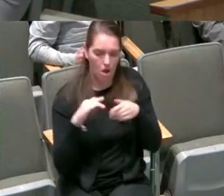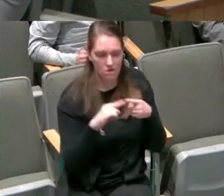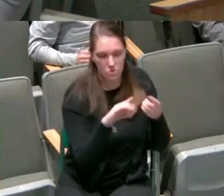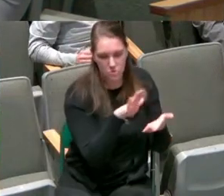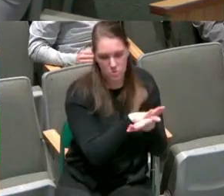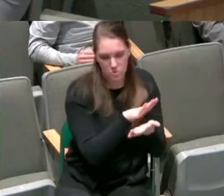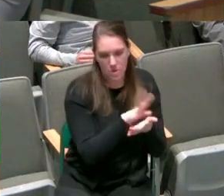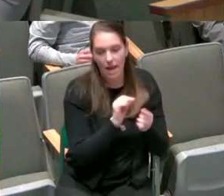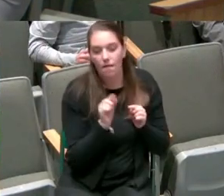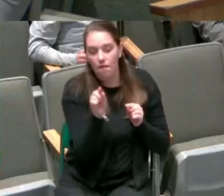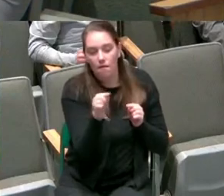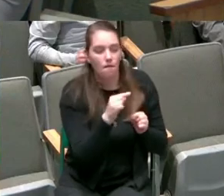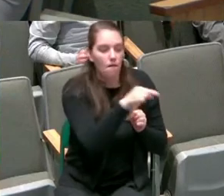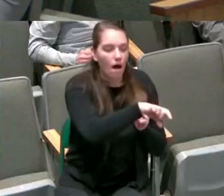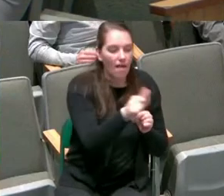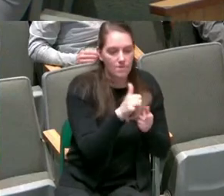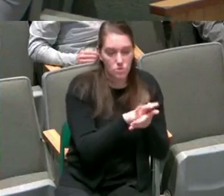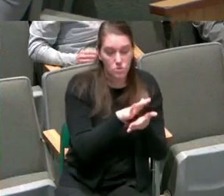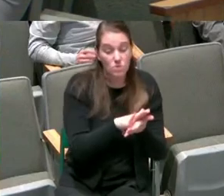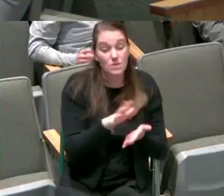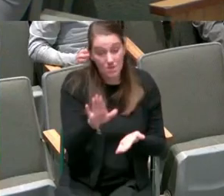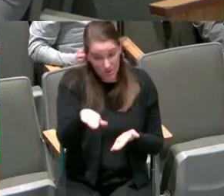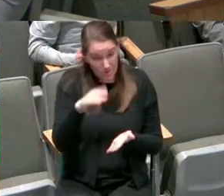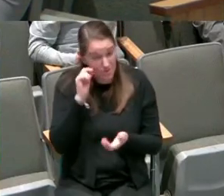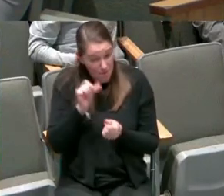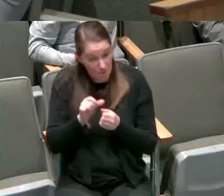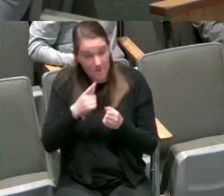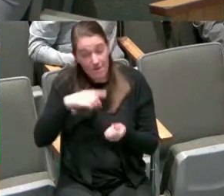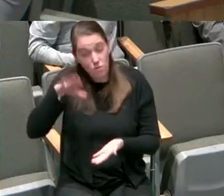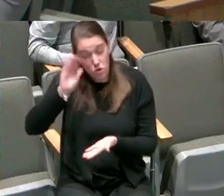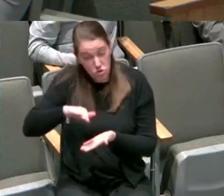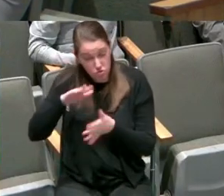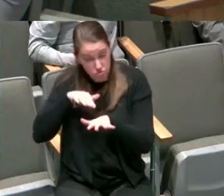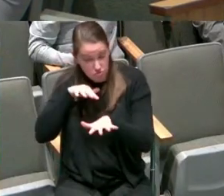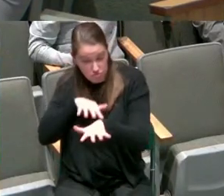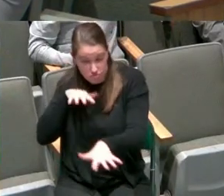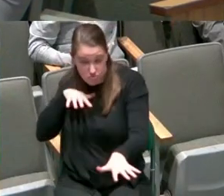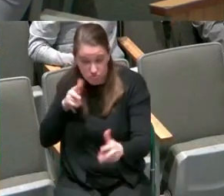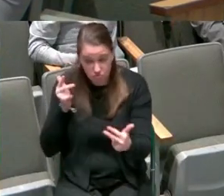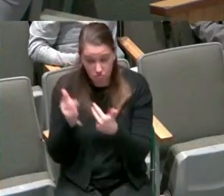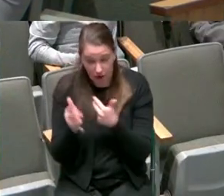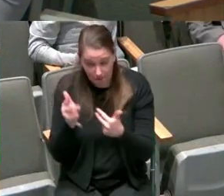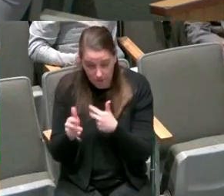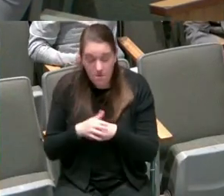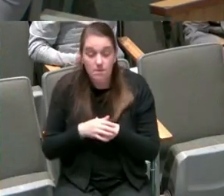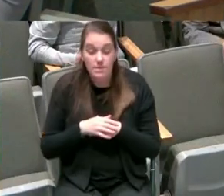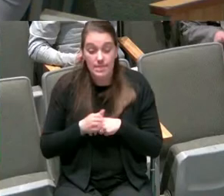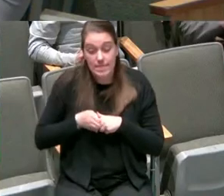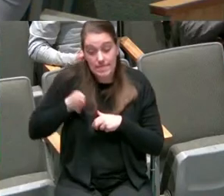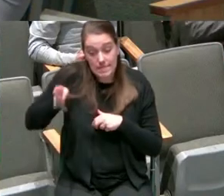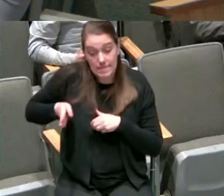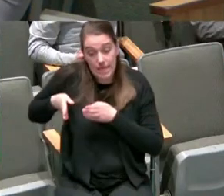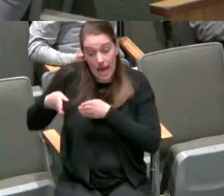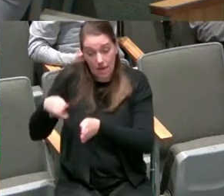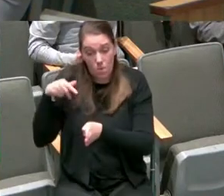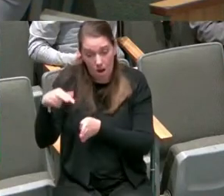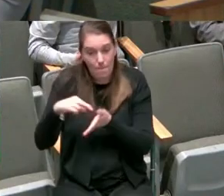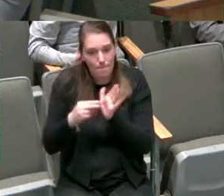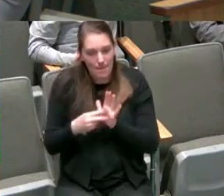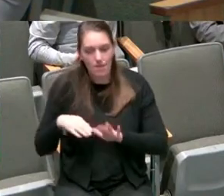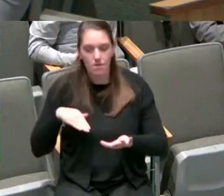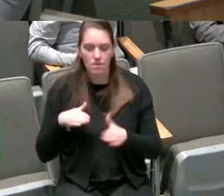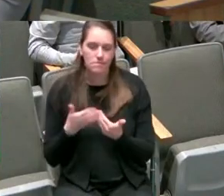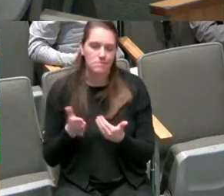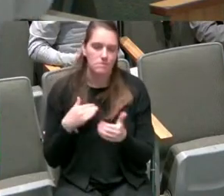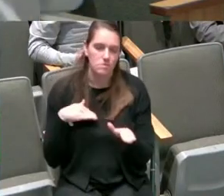schools in that area so when we talk about reductions in traffic the sidewalk would also have the benefit of being able to increase the walkability